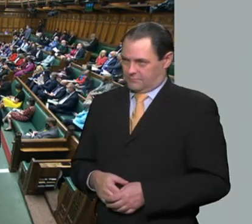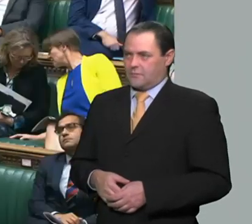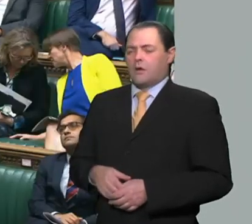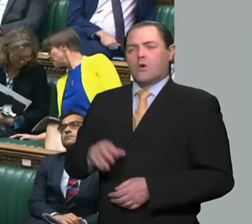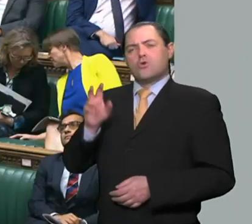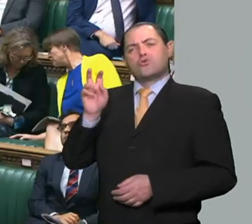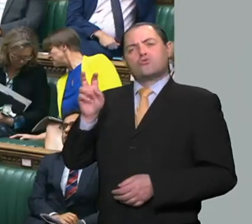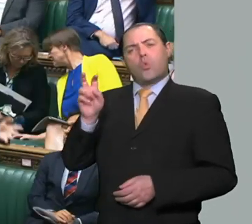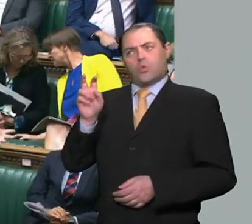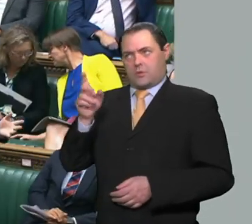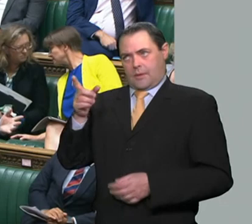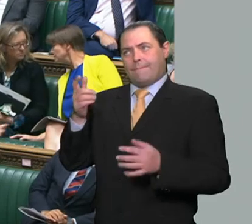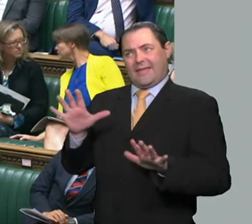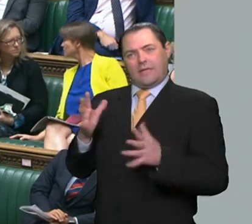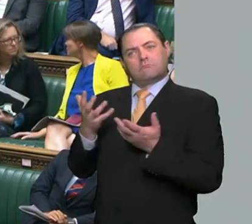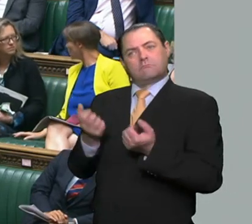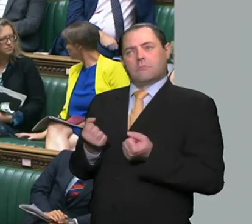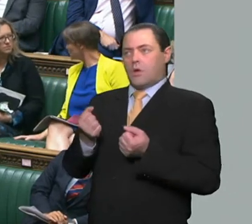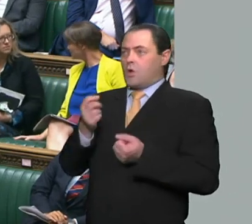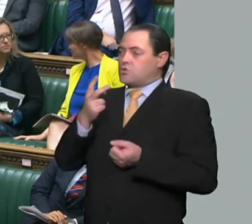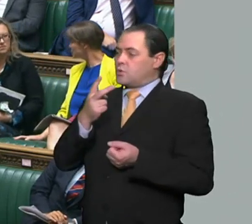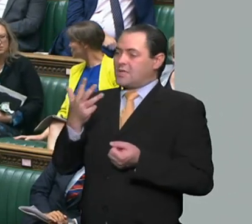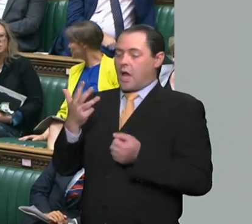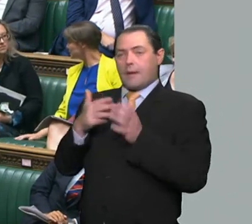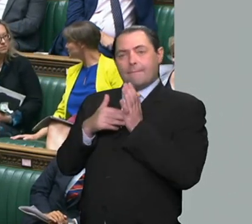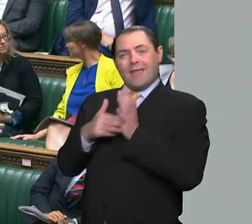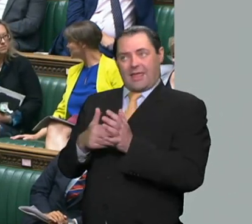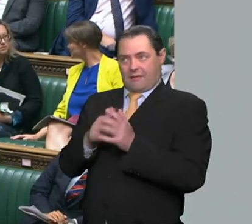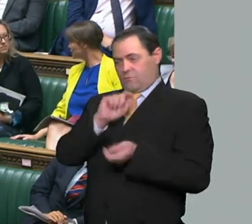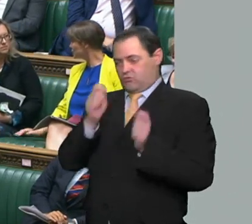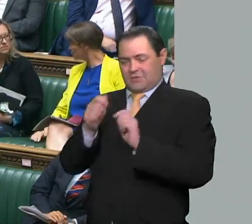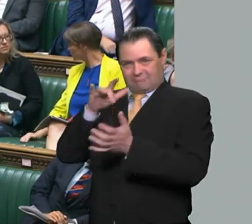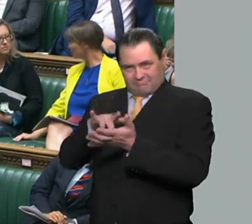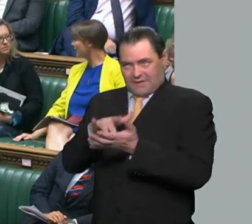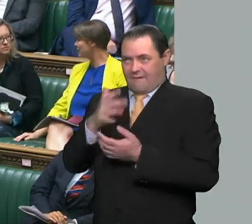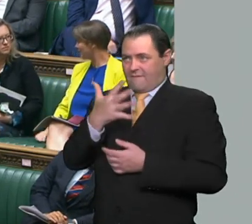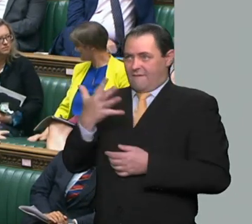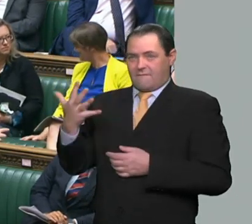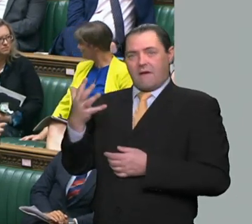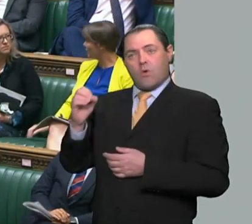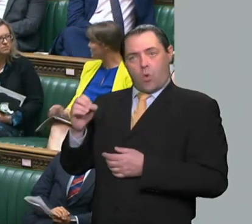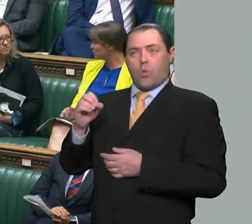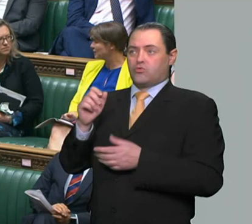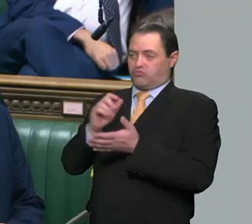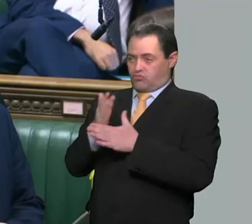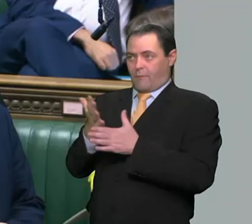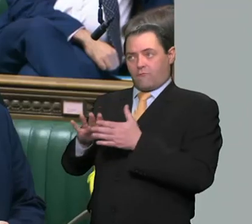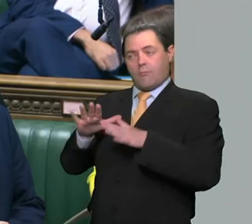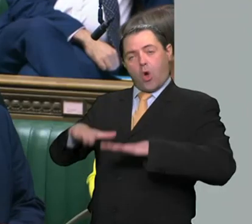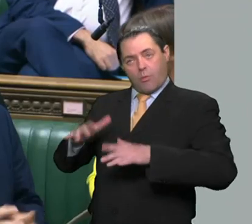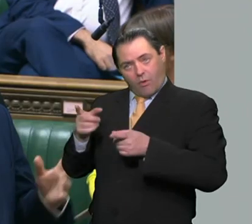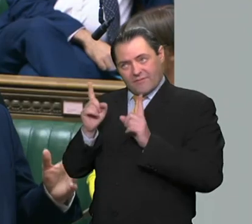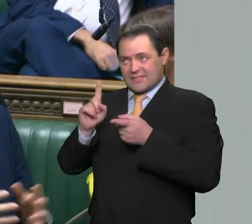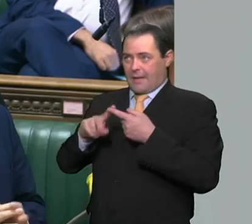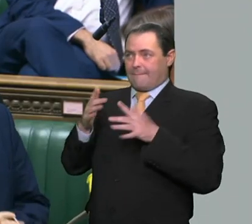Stoke-on-Trent has received so far £29 million for the Transforming Cities Fund, 550 jobs from the Home Office, and Kids Growth has received a £17.6